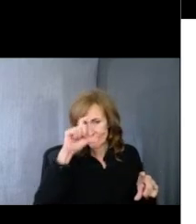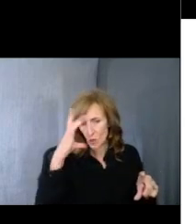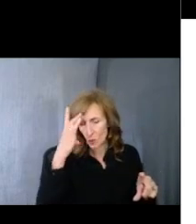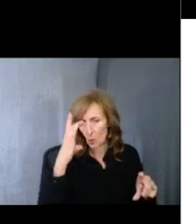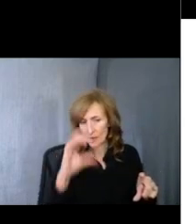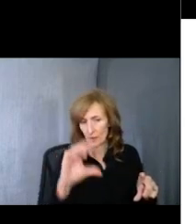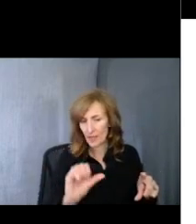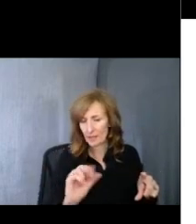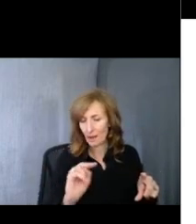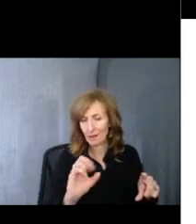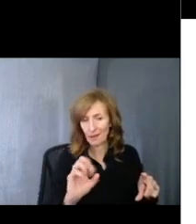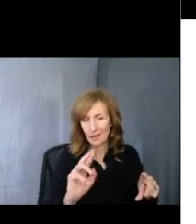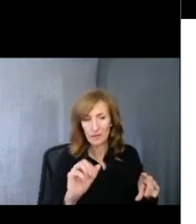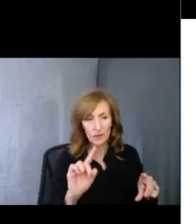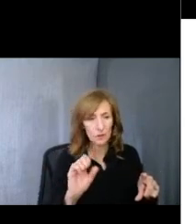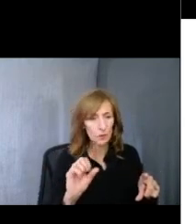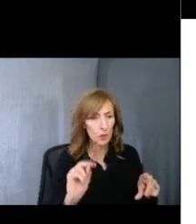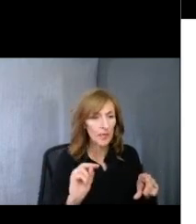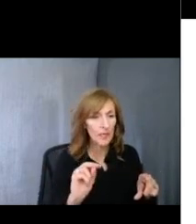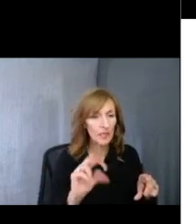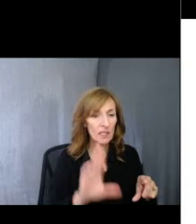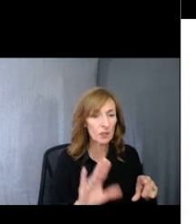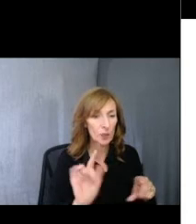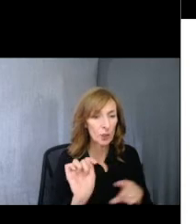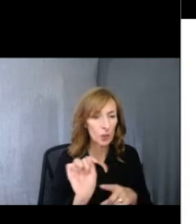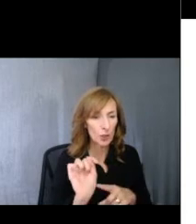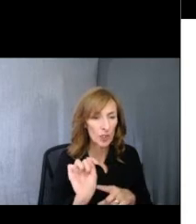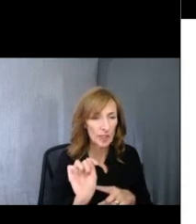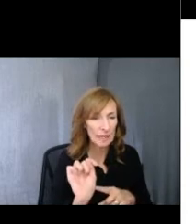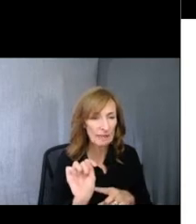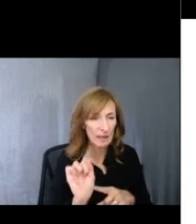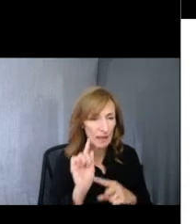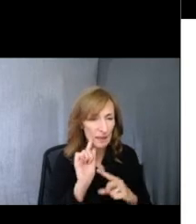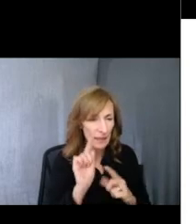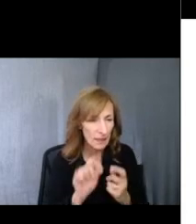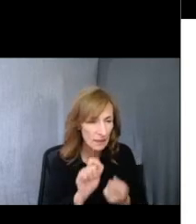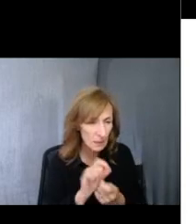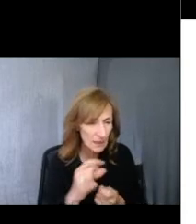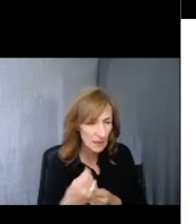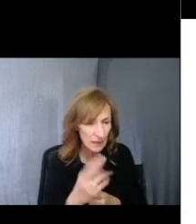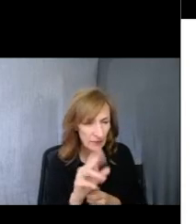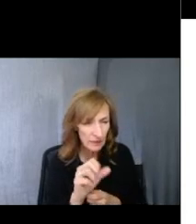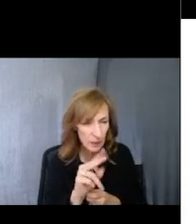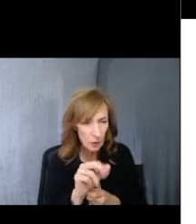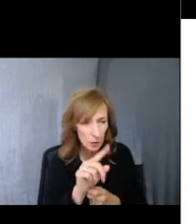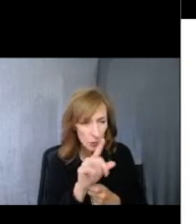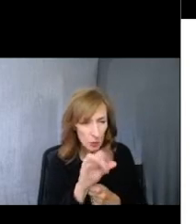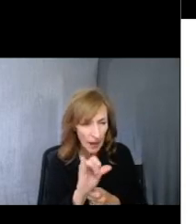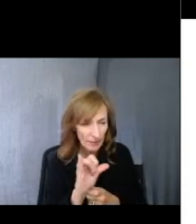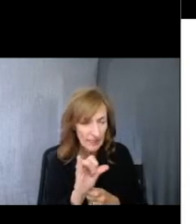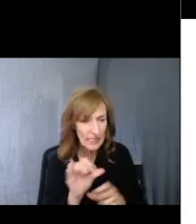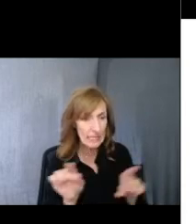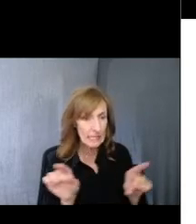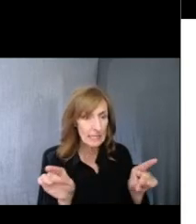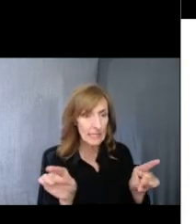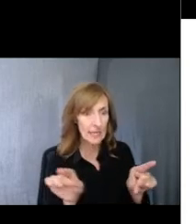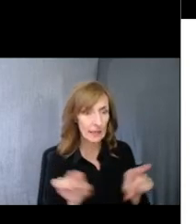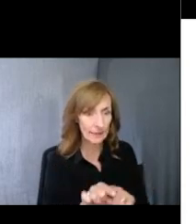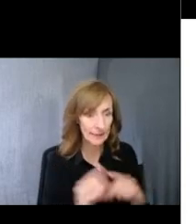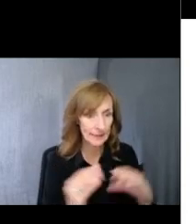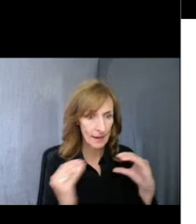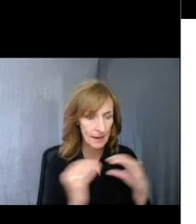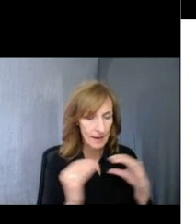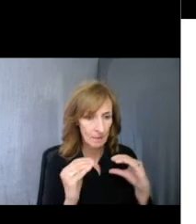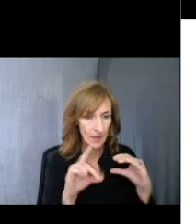Their urine is the same specific gravity as plasma. That is an enormous, enormous red flag. The other thing I will tell you is